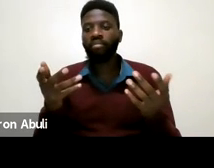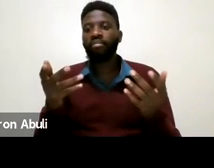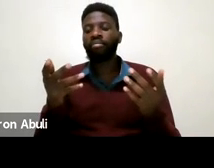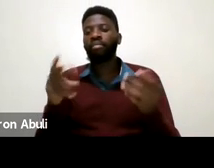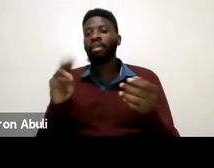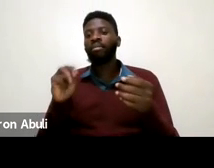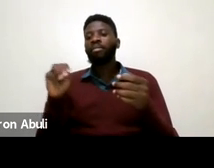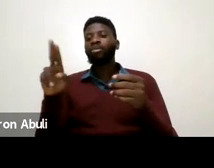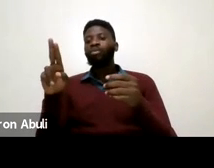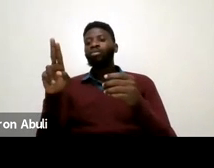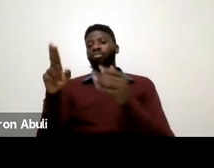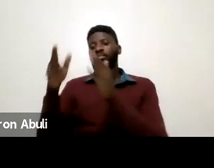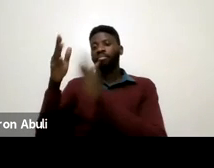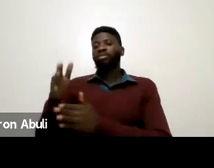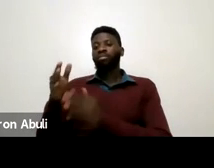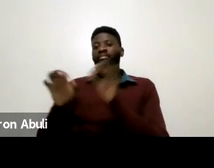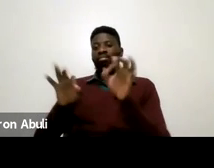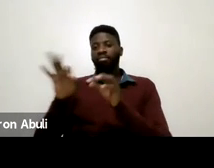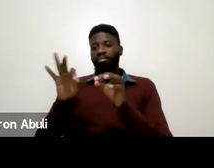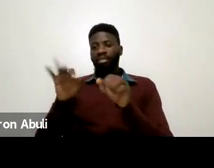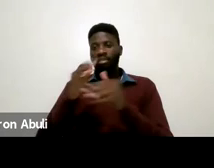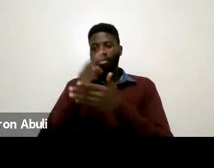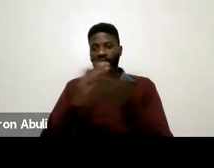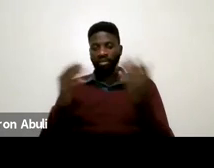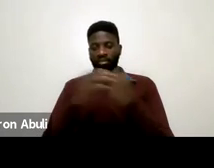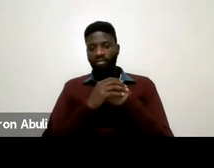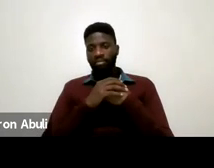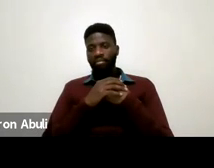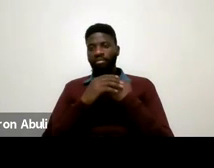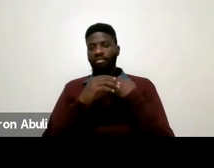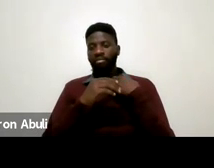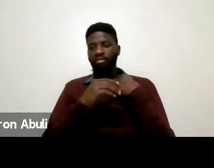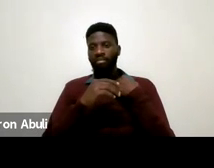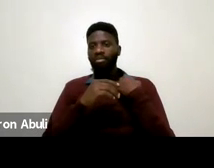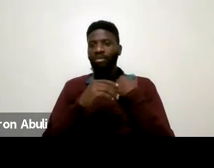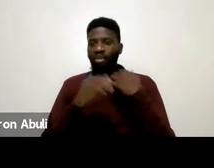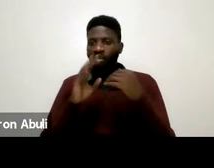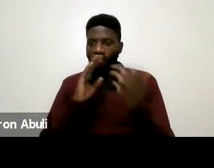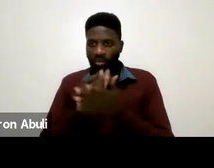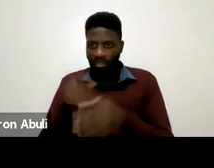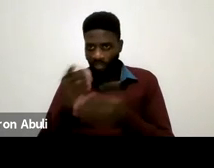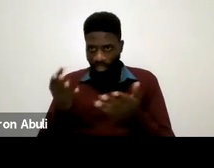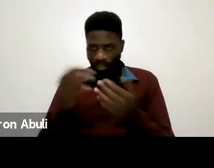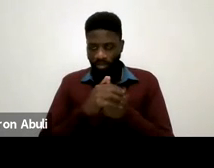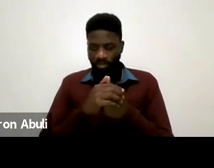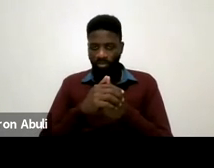Multimedia University to say something, just to confirm that they're in the house.